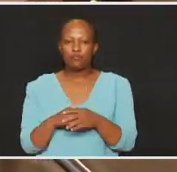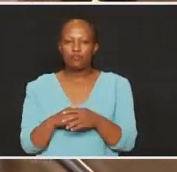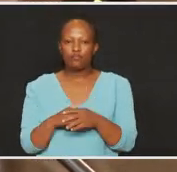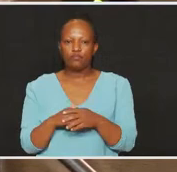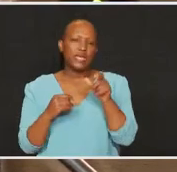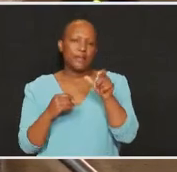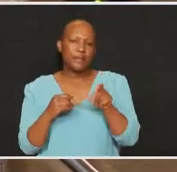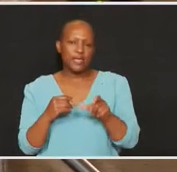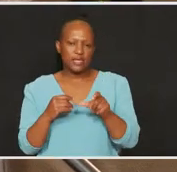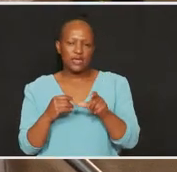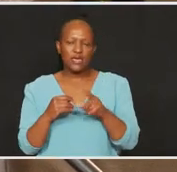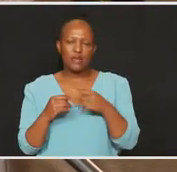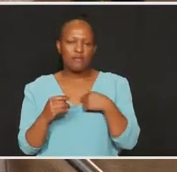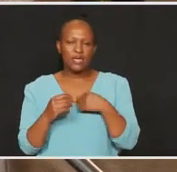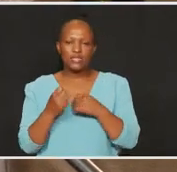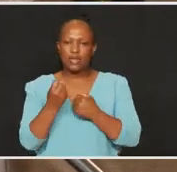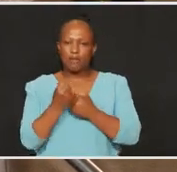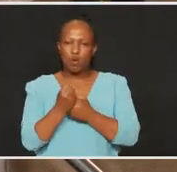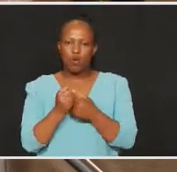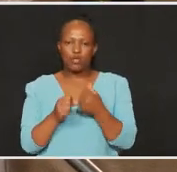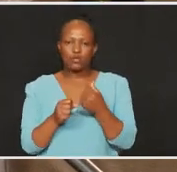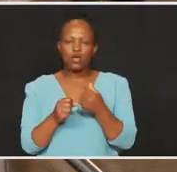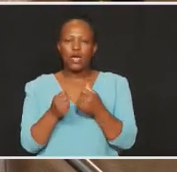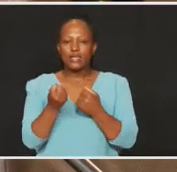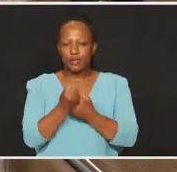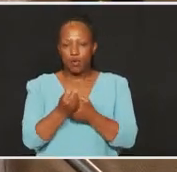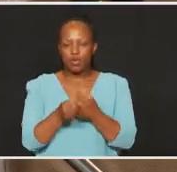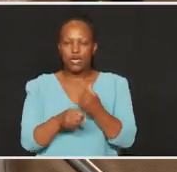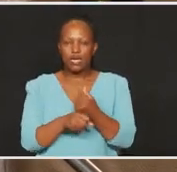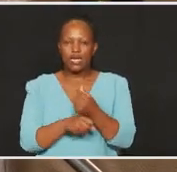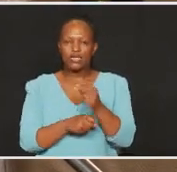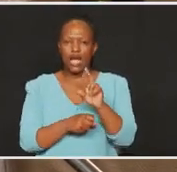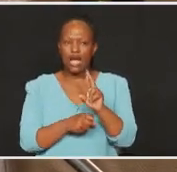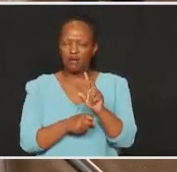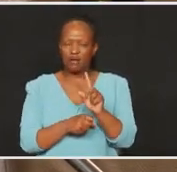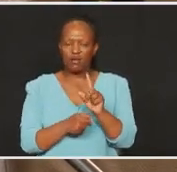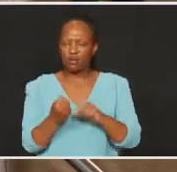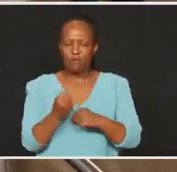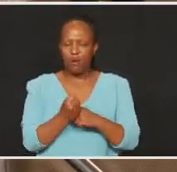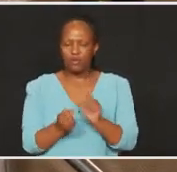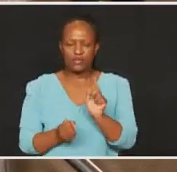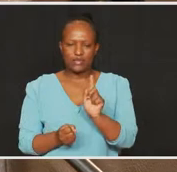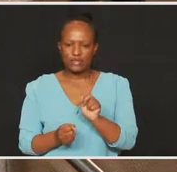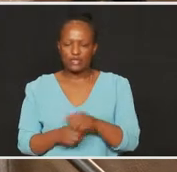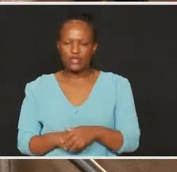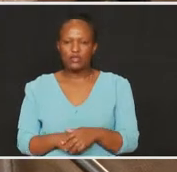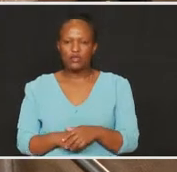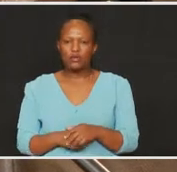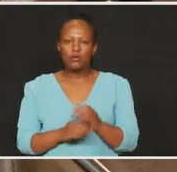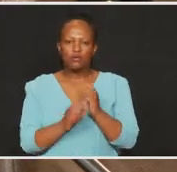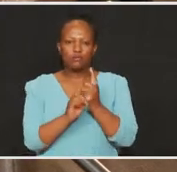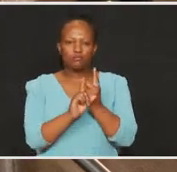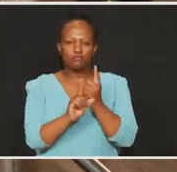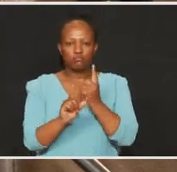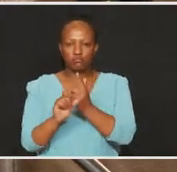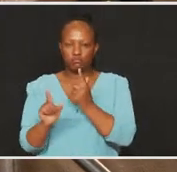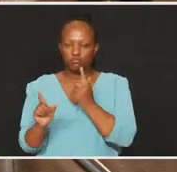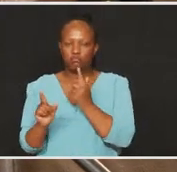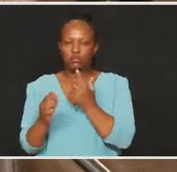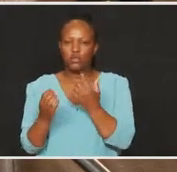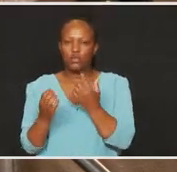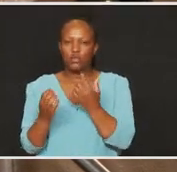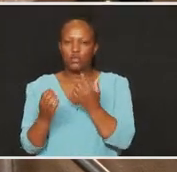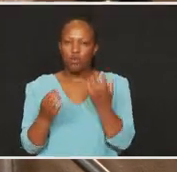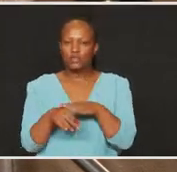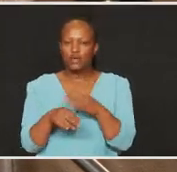don't support the great R being a compulsory because most of the time now